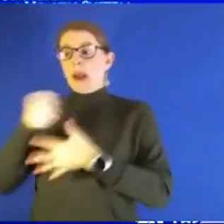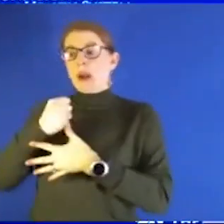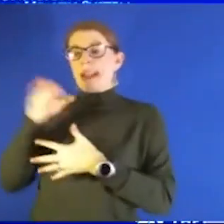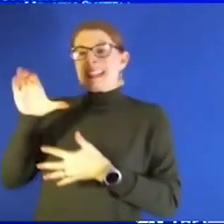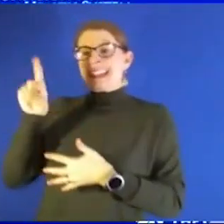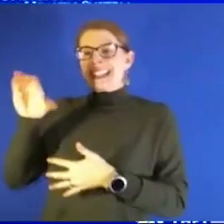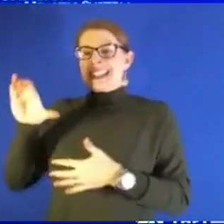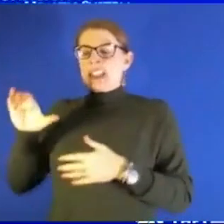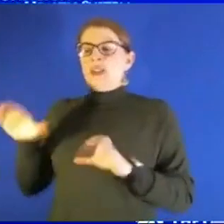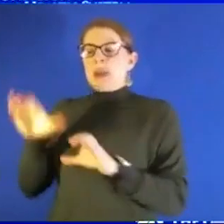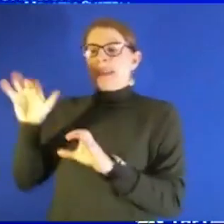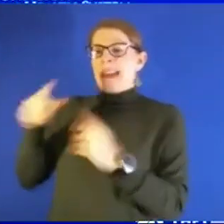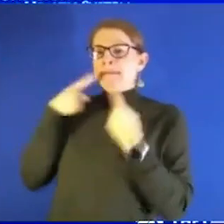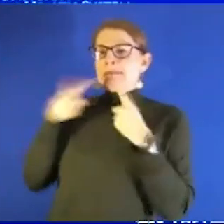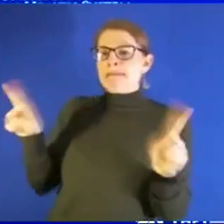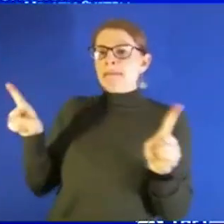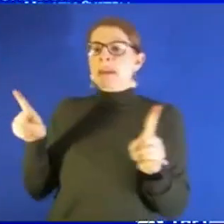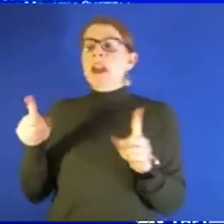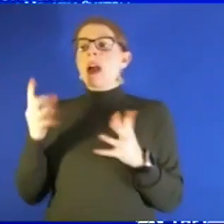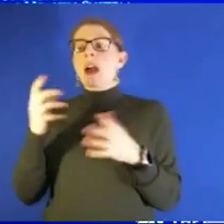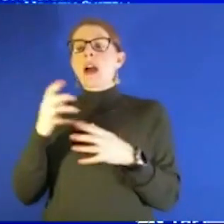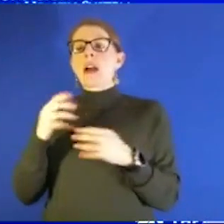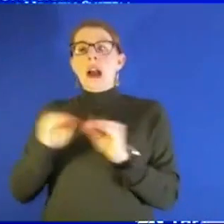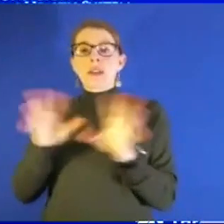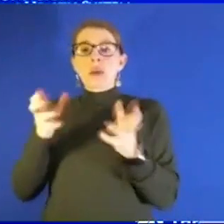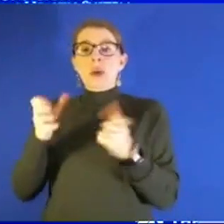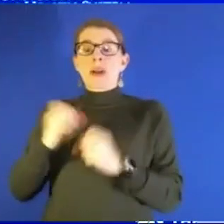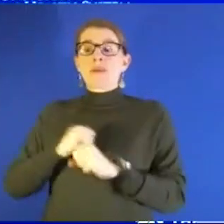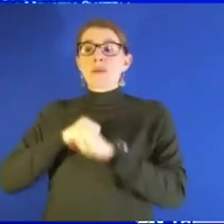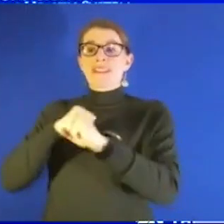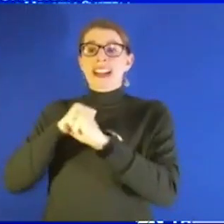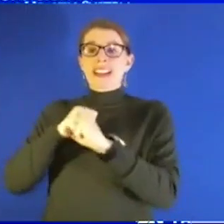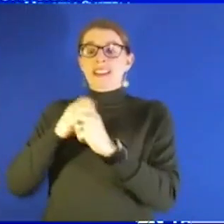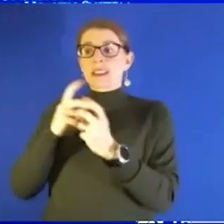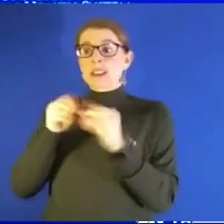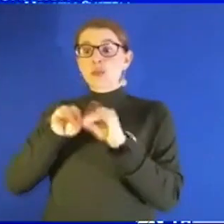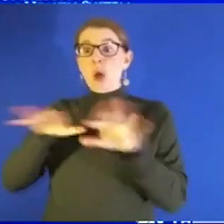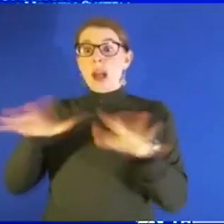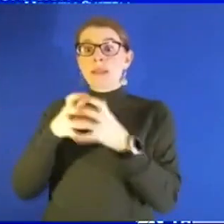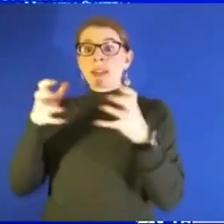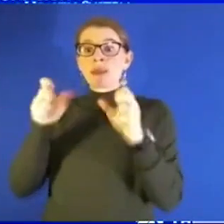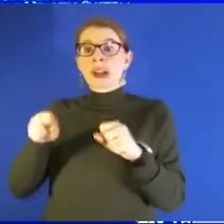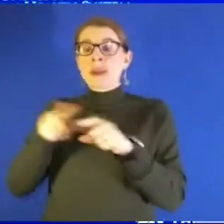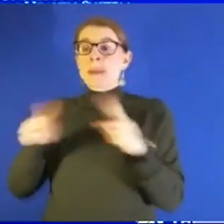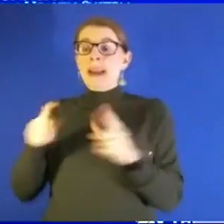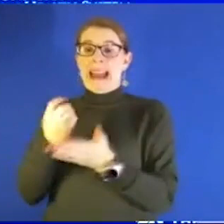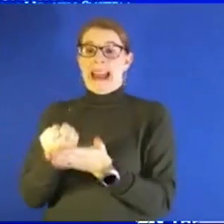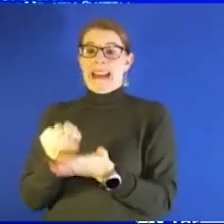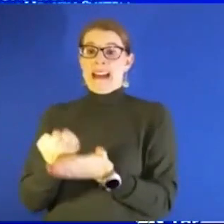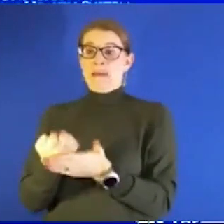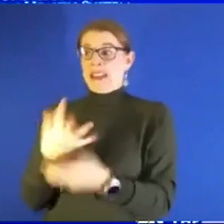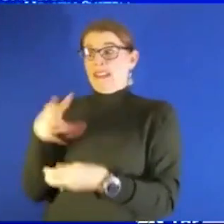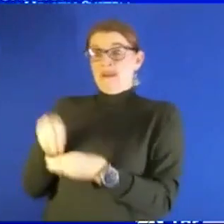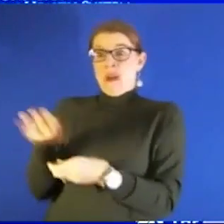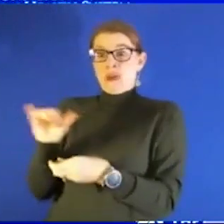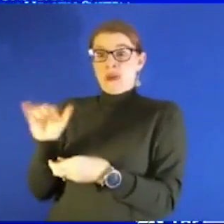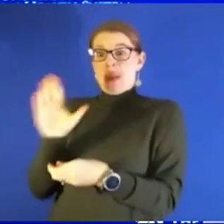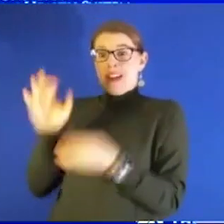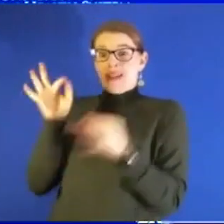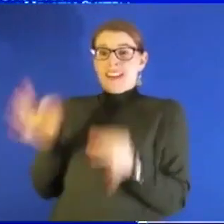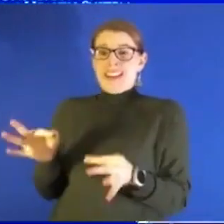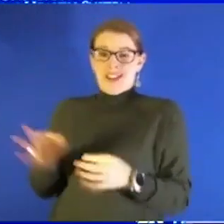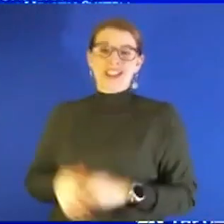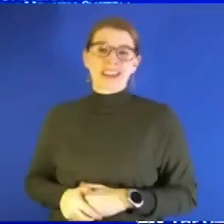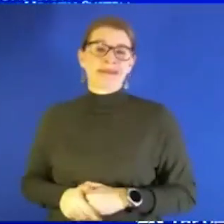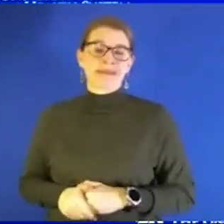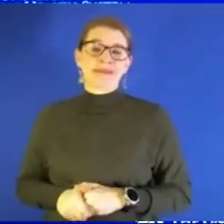Obviously, they want to help prevent the spread as much as possible, but we know that there are economics involved, workforce, things of that